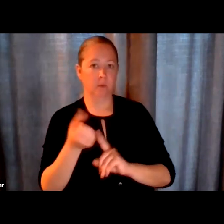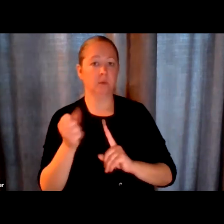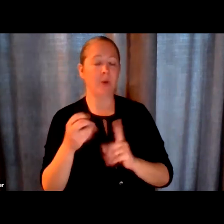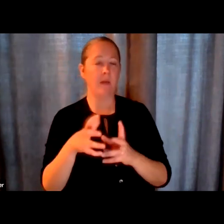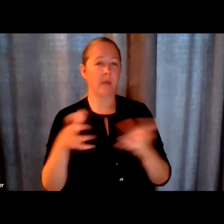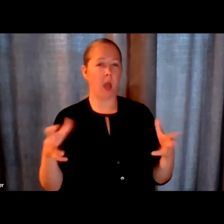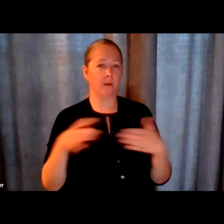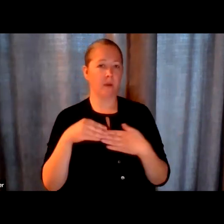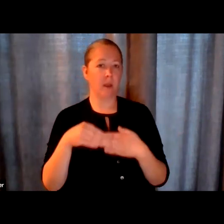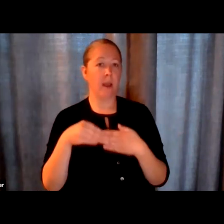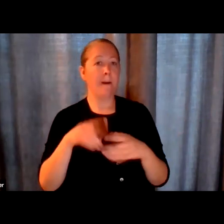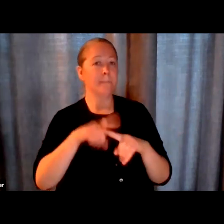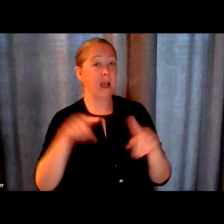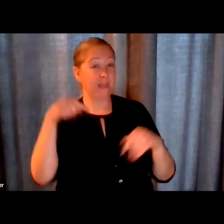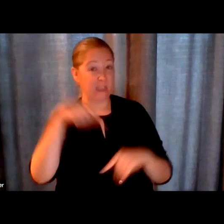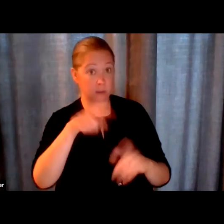this particular situation,